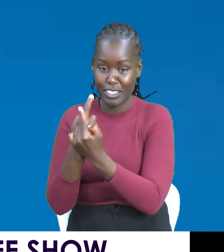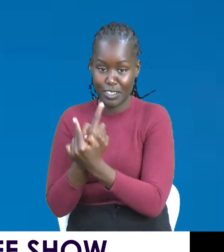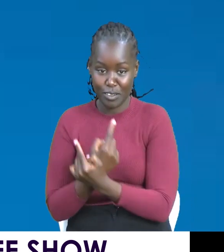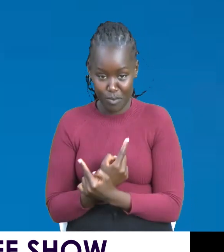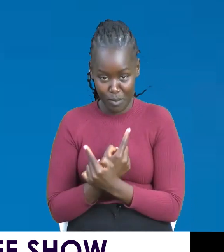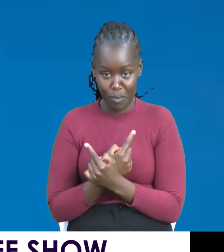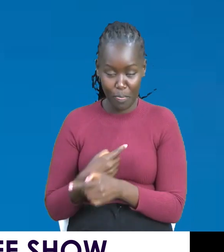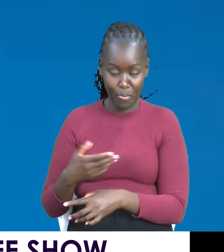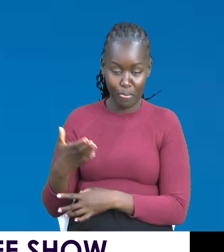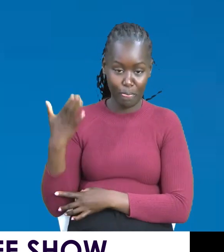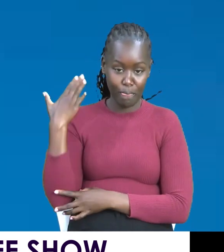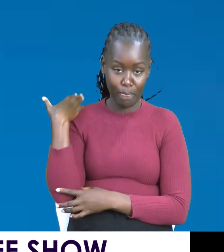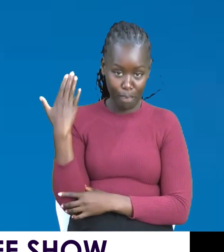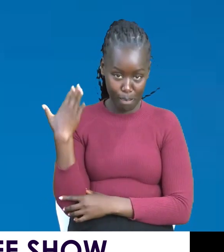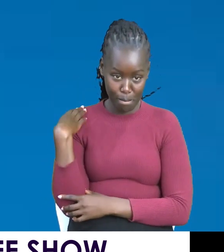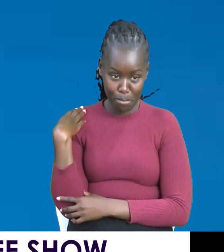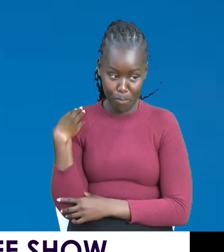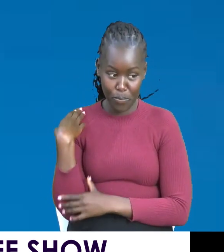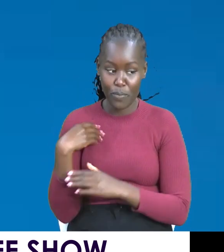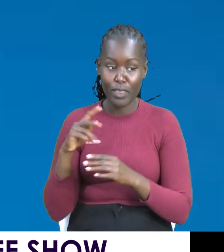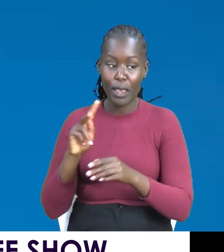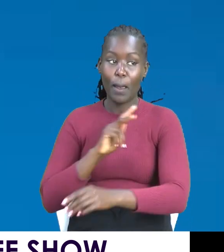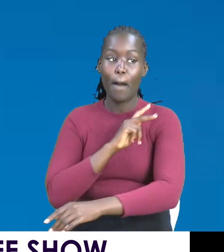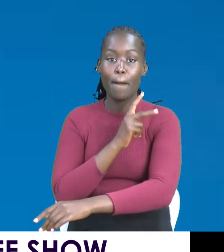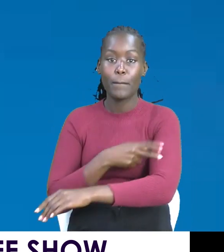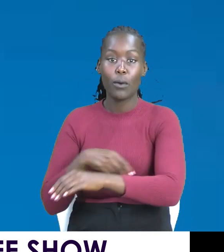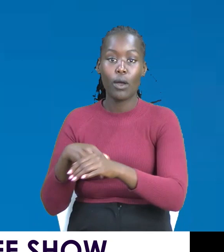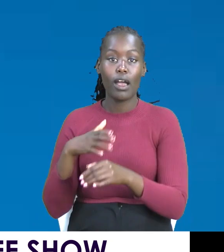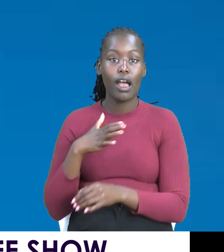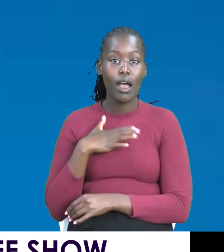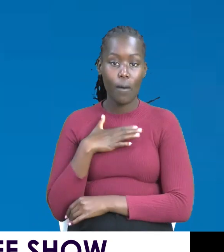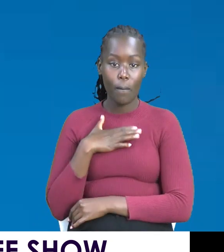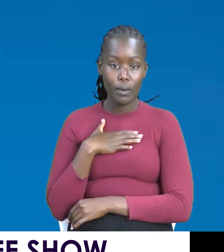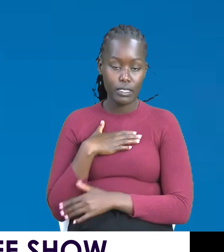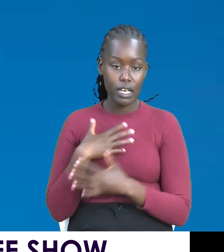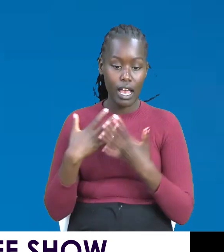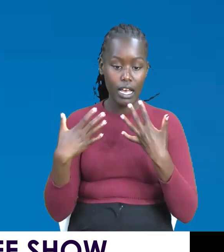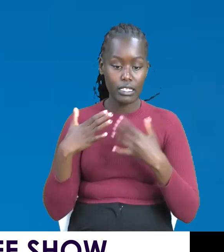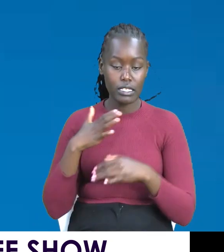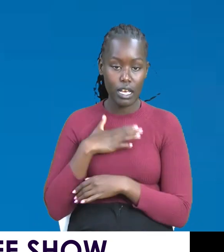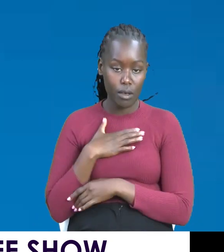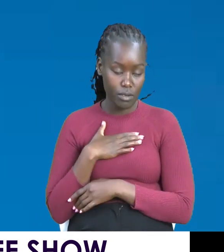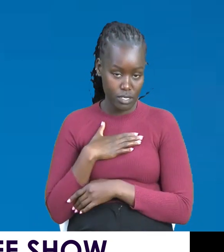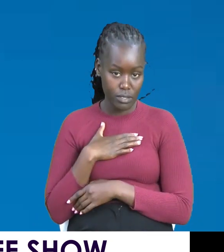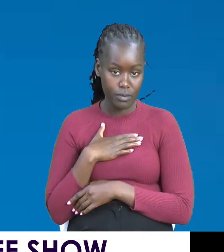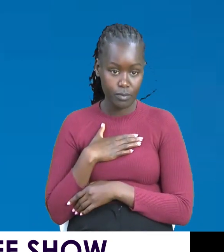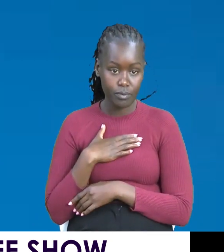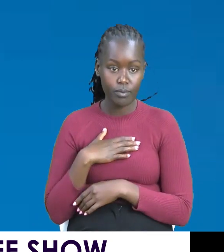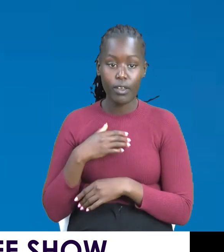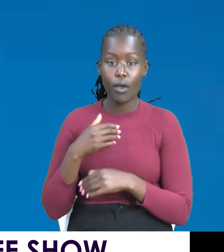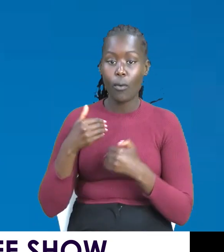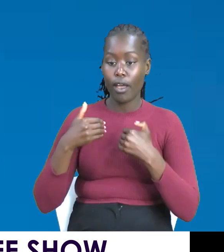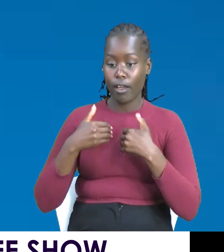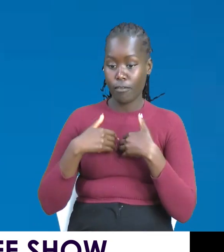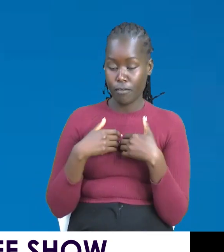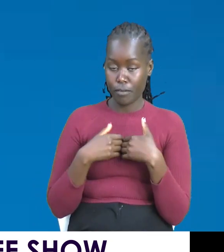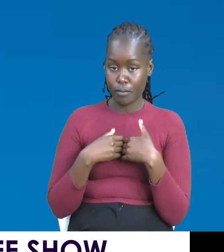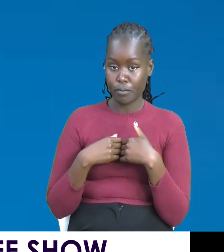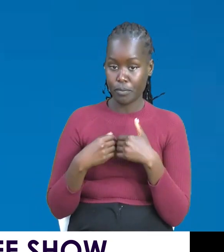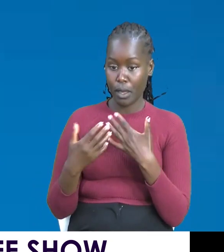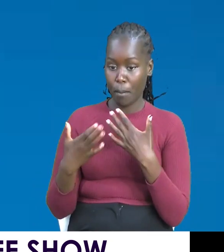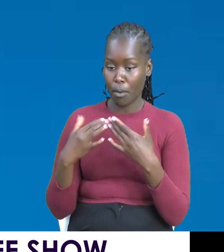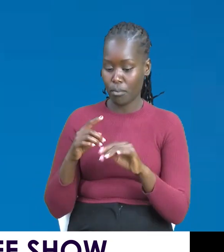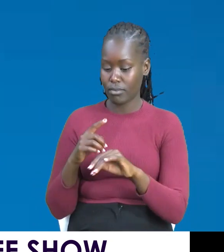the past. It is in our power. It lies in our hands, not in our stars. It is right in us. Unless we